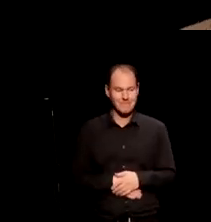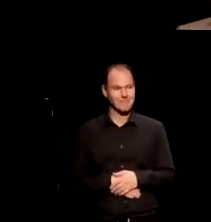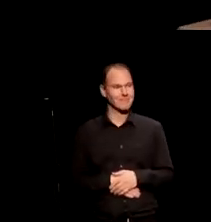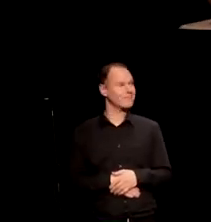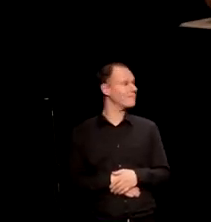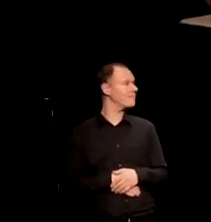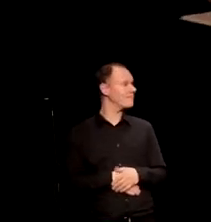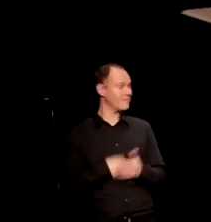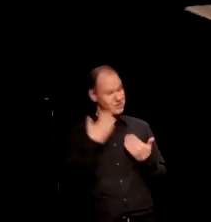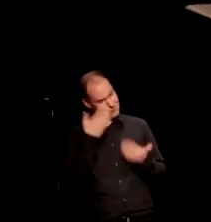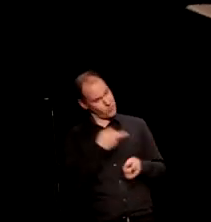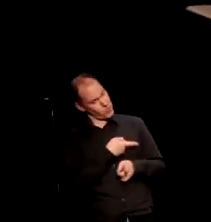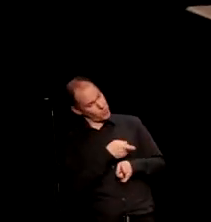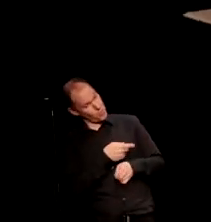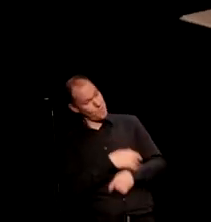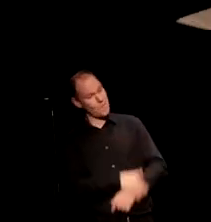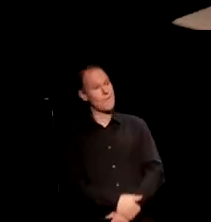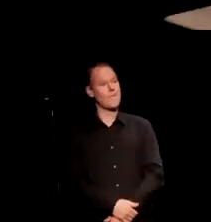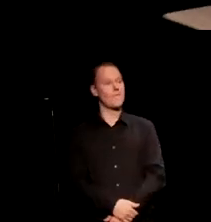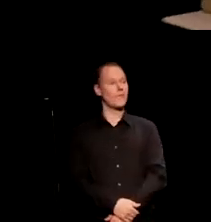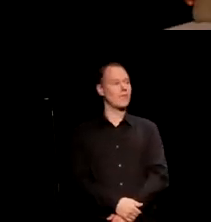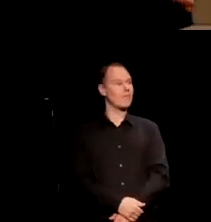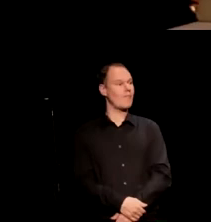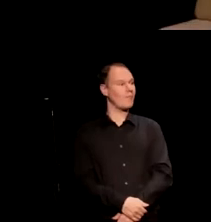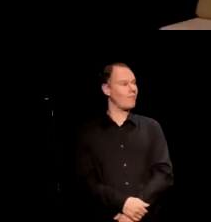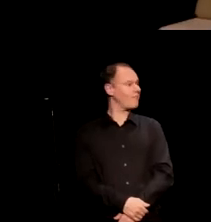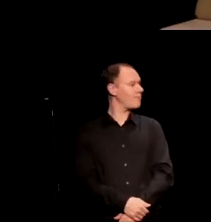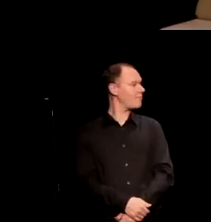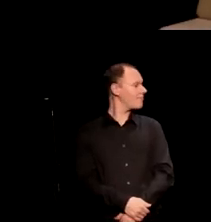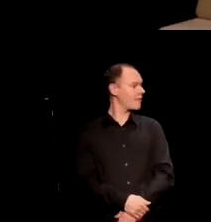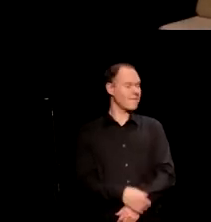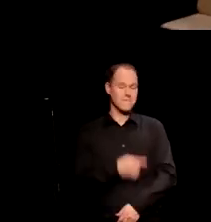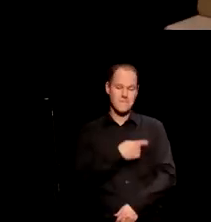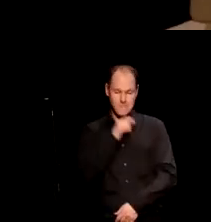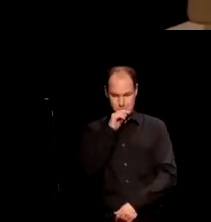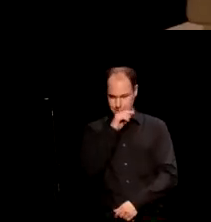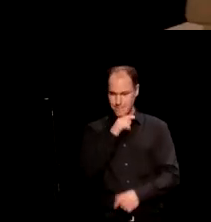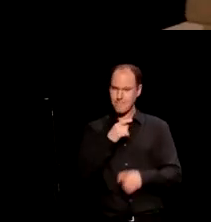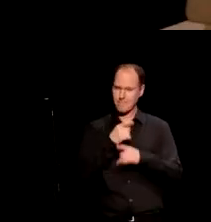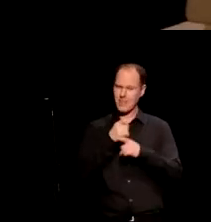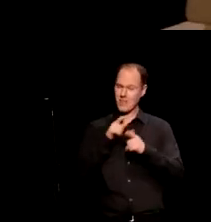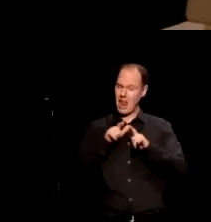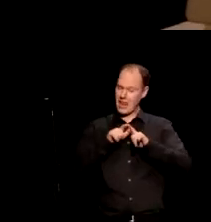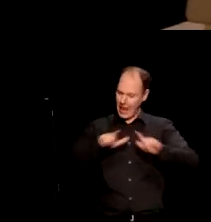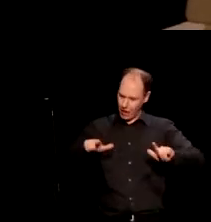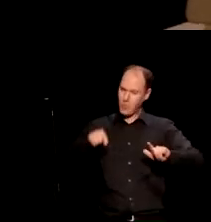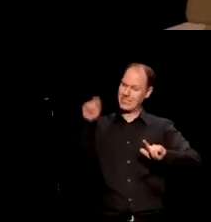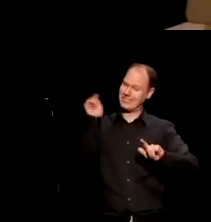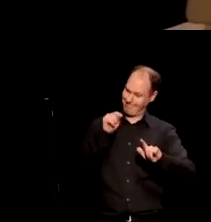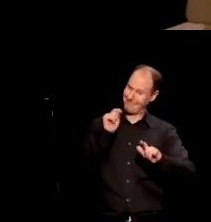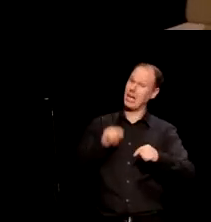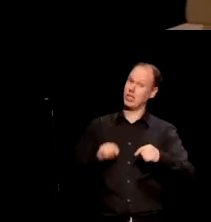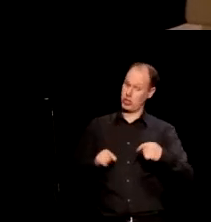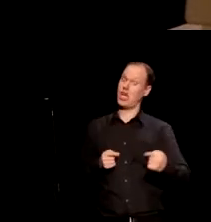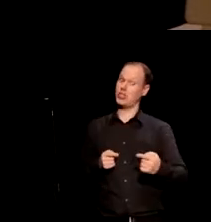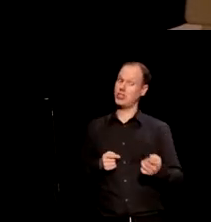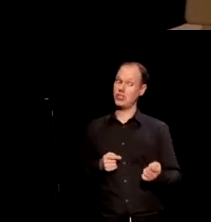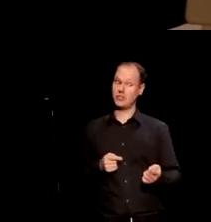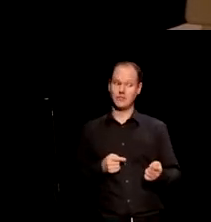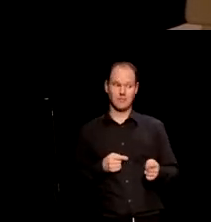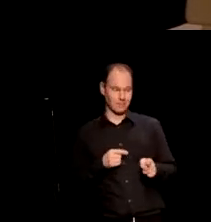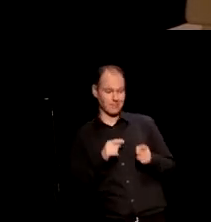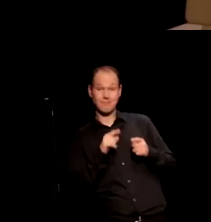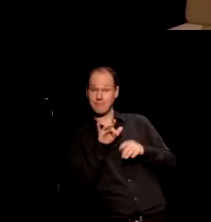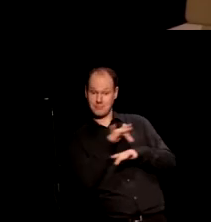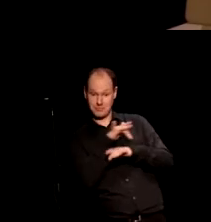I don't know about the other two brilliant people. Mine was just the language was the challenging. What you didn't see from In Dahomey